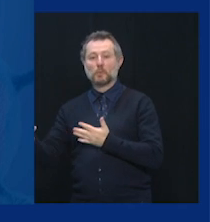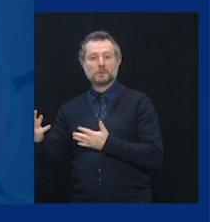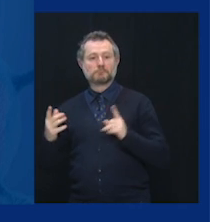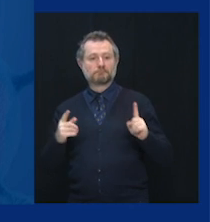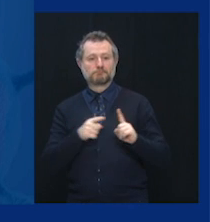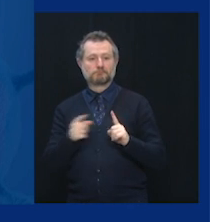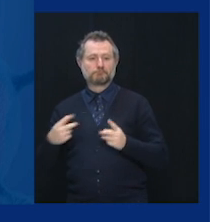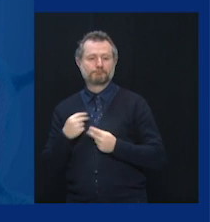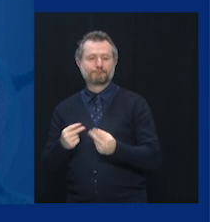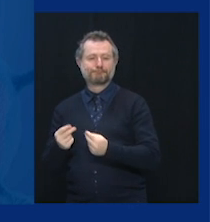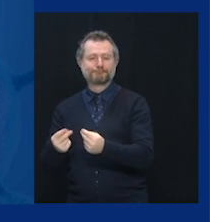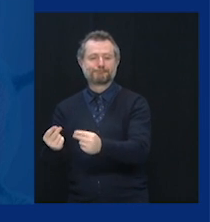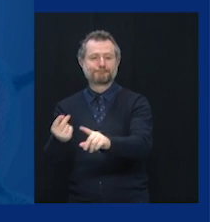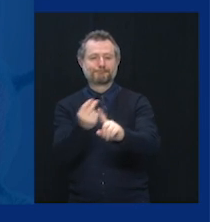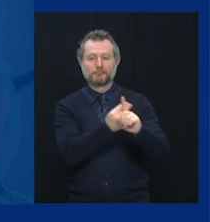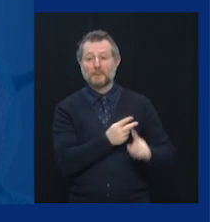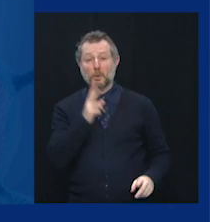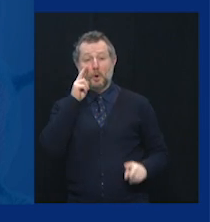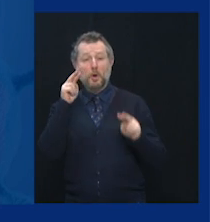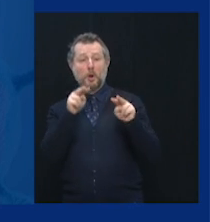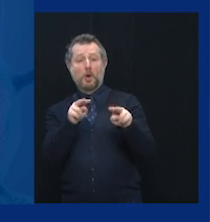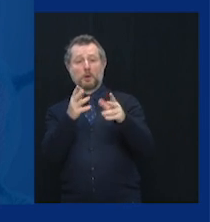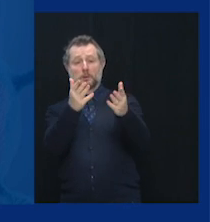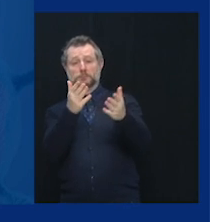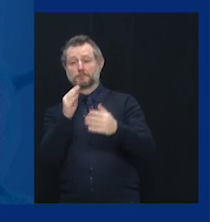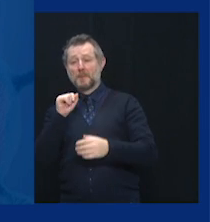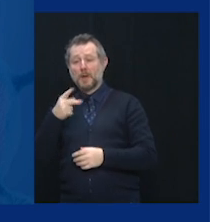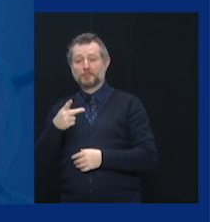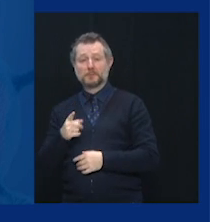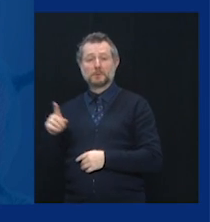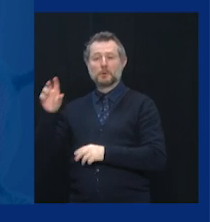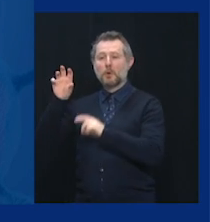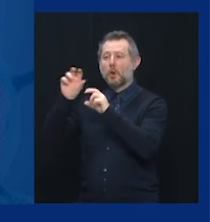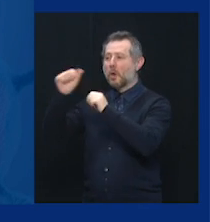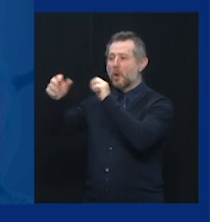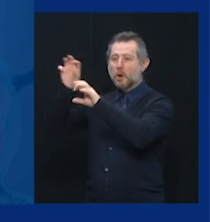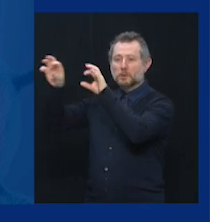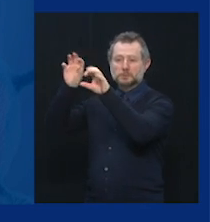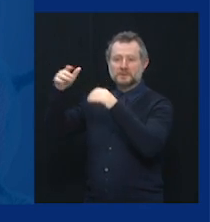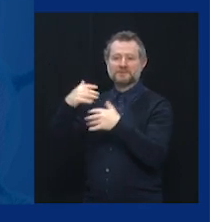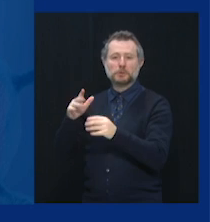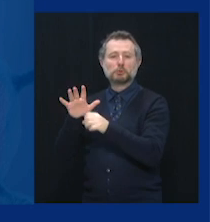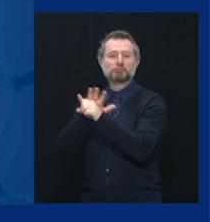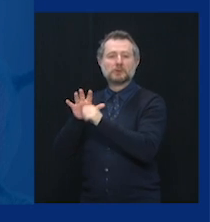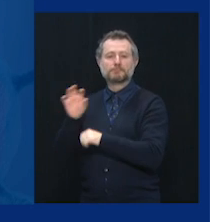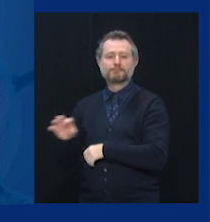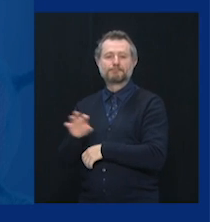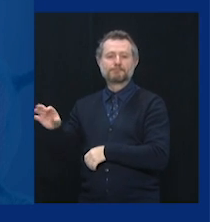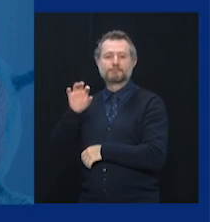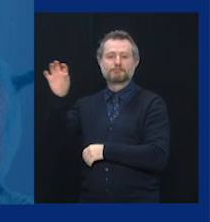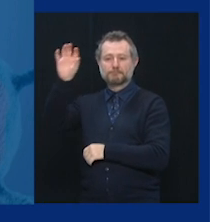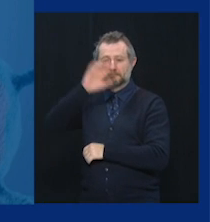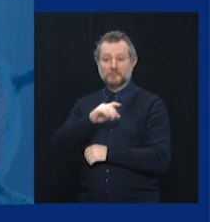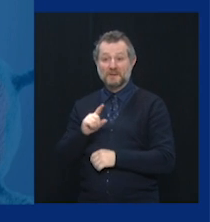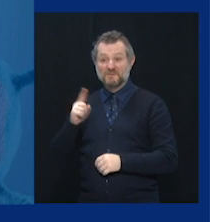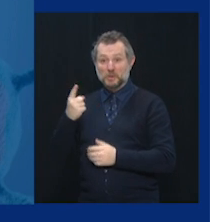This is the allocation usage by region for week 1